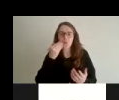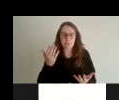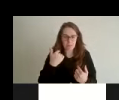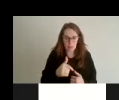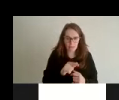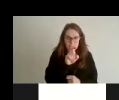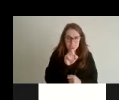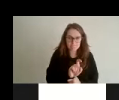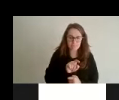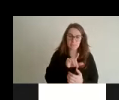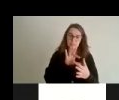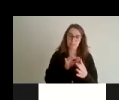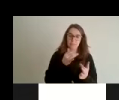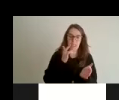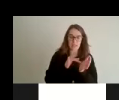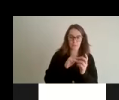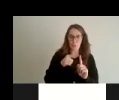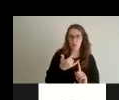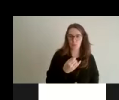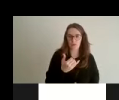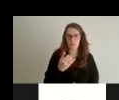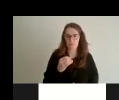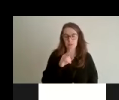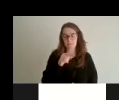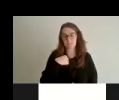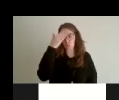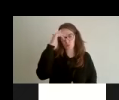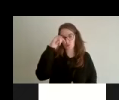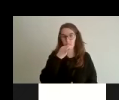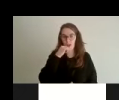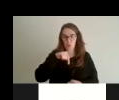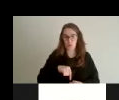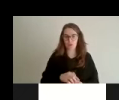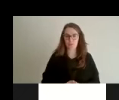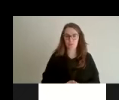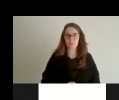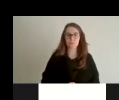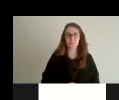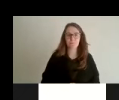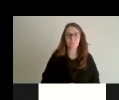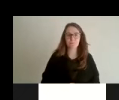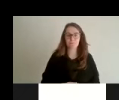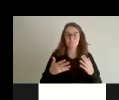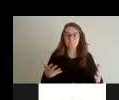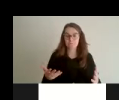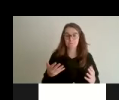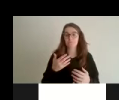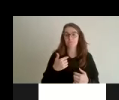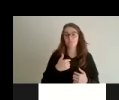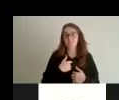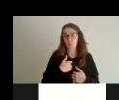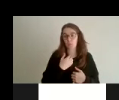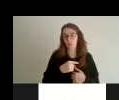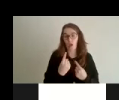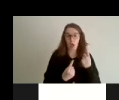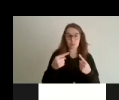which is actually dedicated to Lisa Husu in Örebro University. So I have also some references, and I just